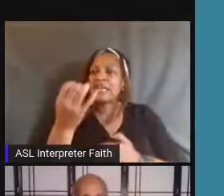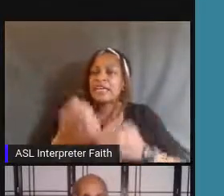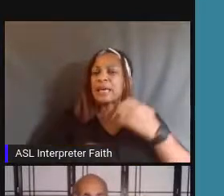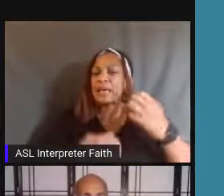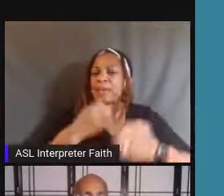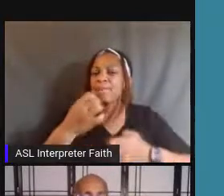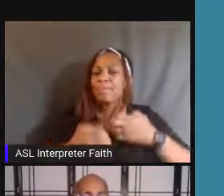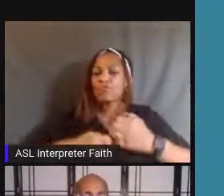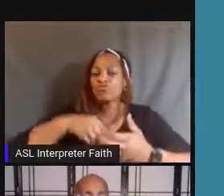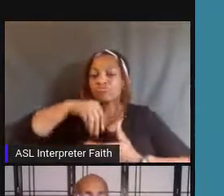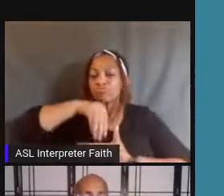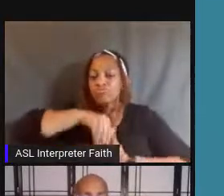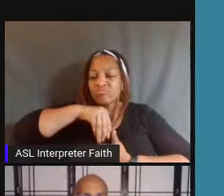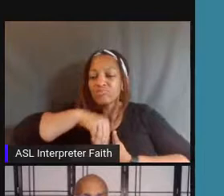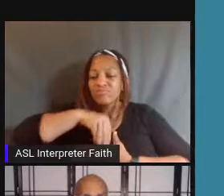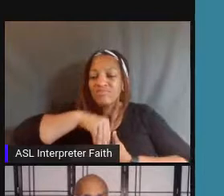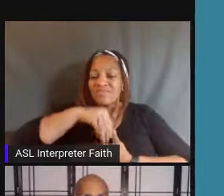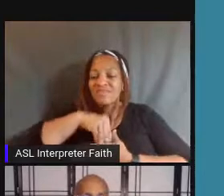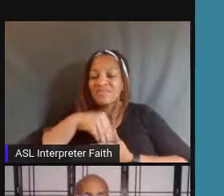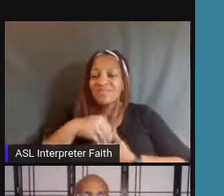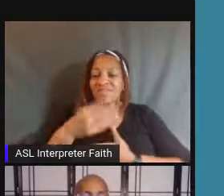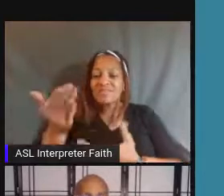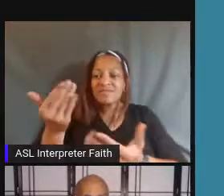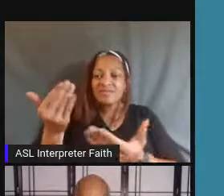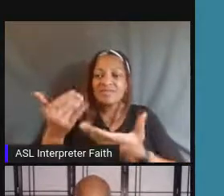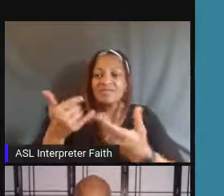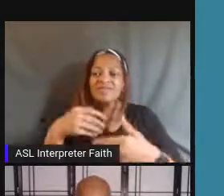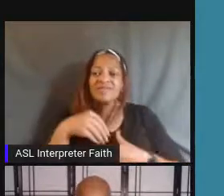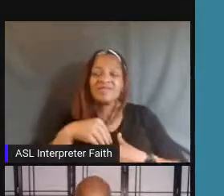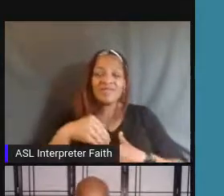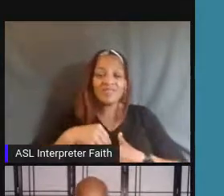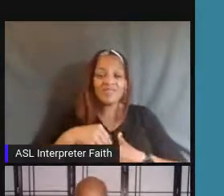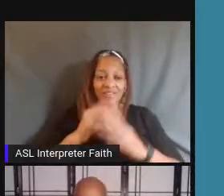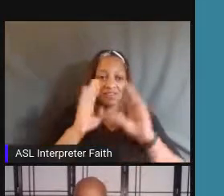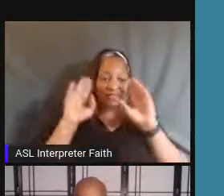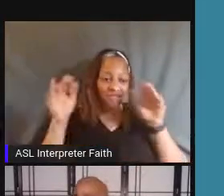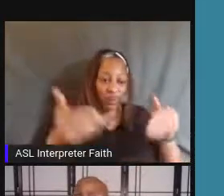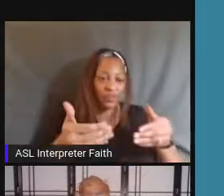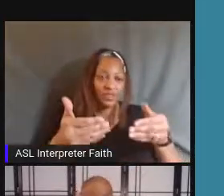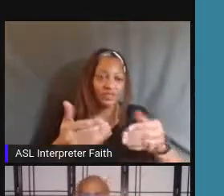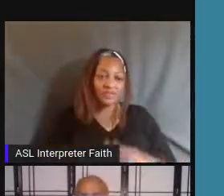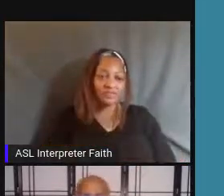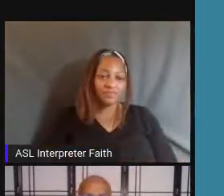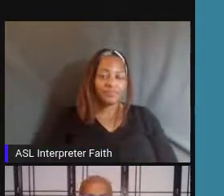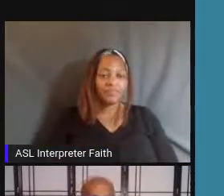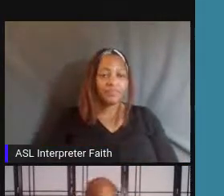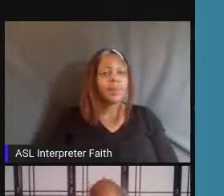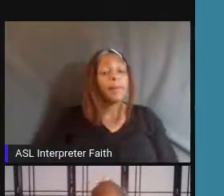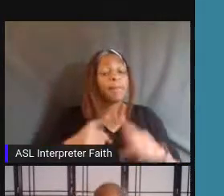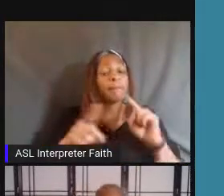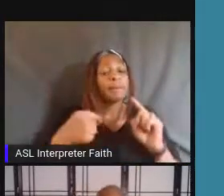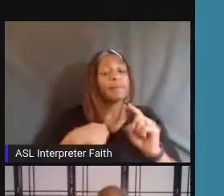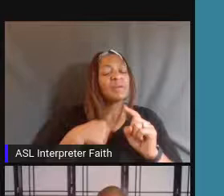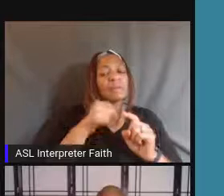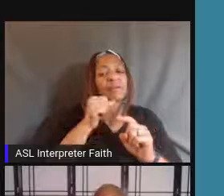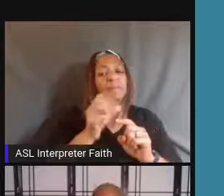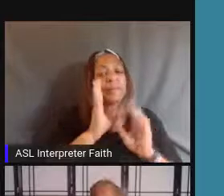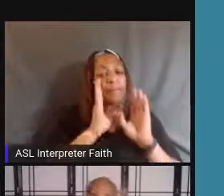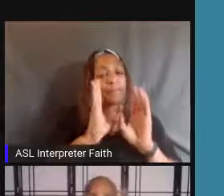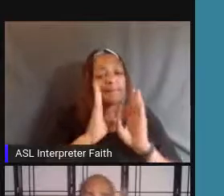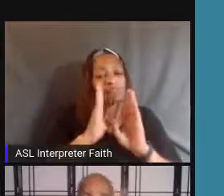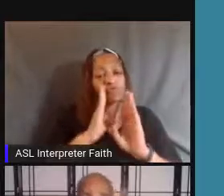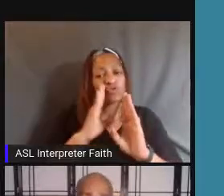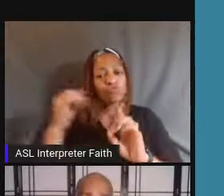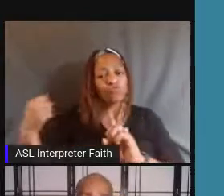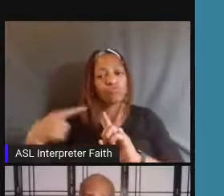that is being invited to tend to. But if I'm not aware of the trigger in my body, then I'm going to